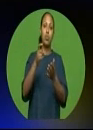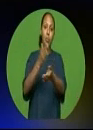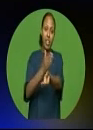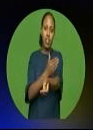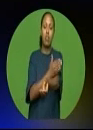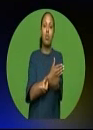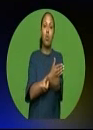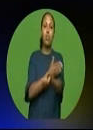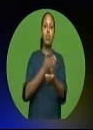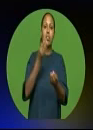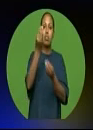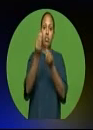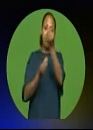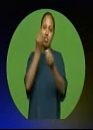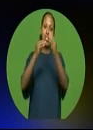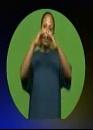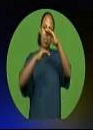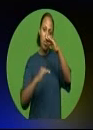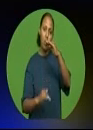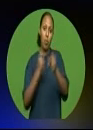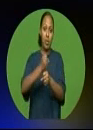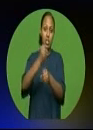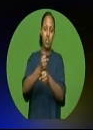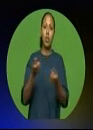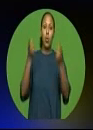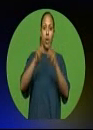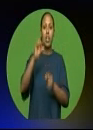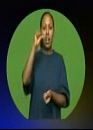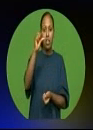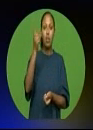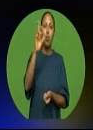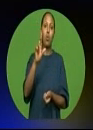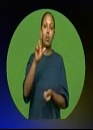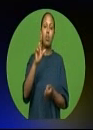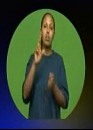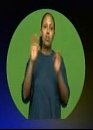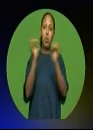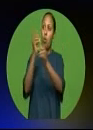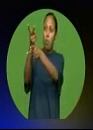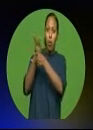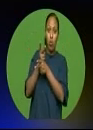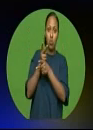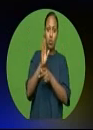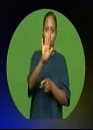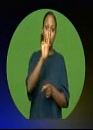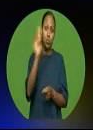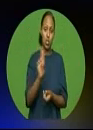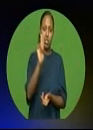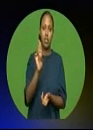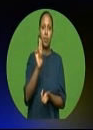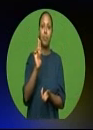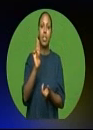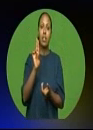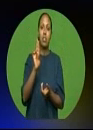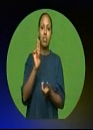given scope of operations. When little or no borrowed money is used,